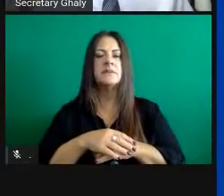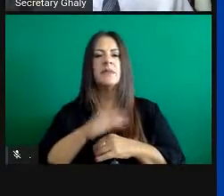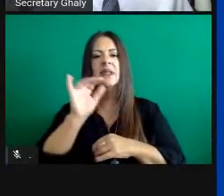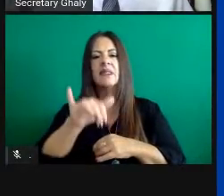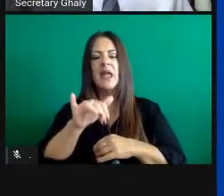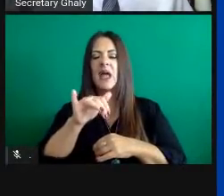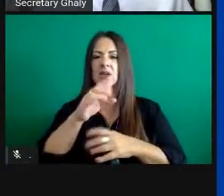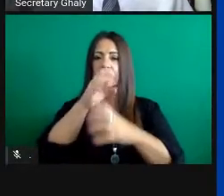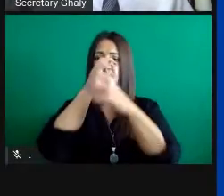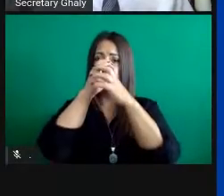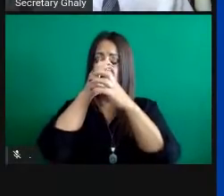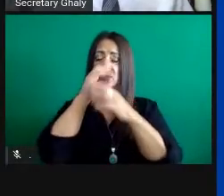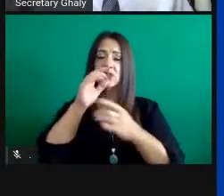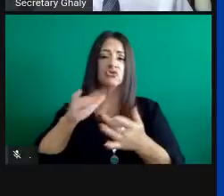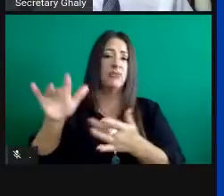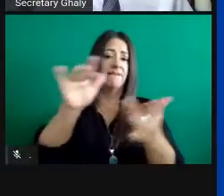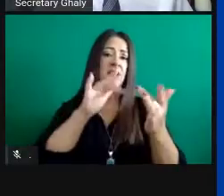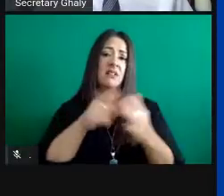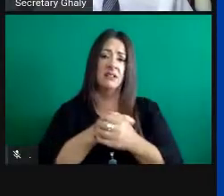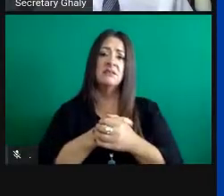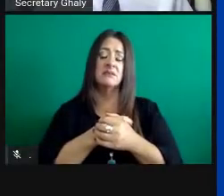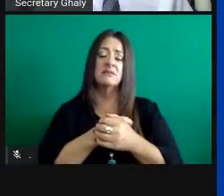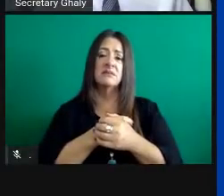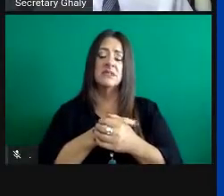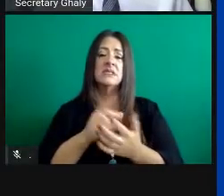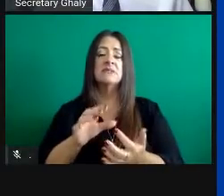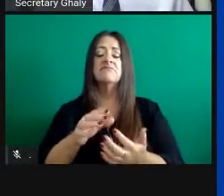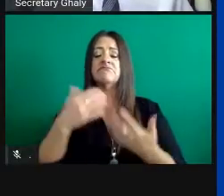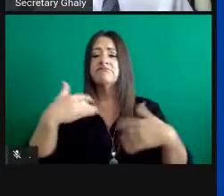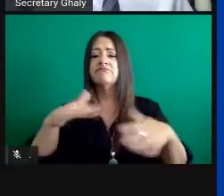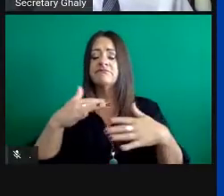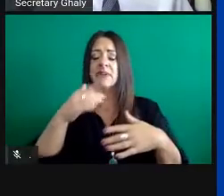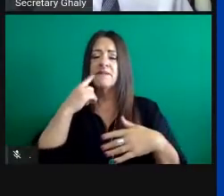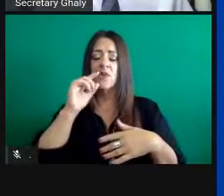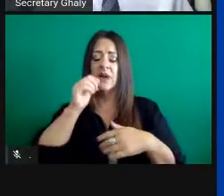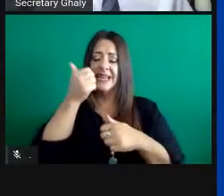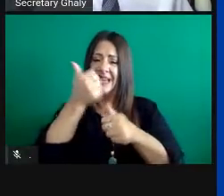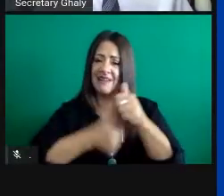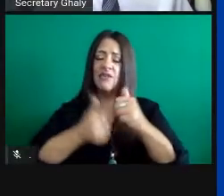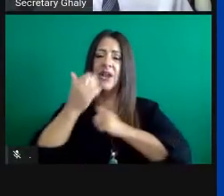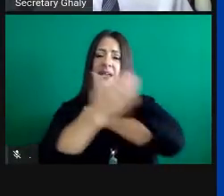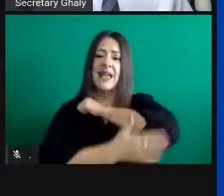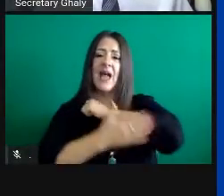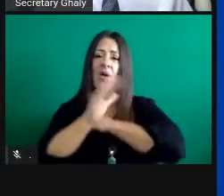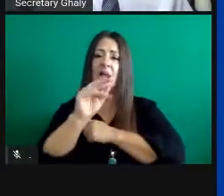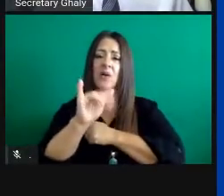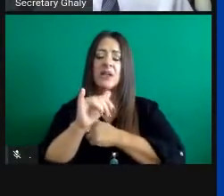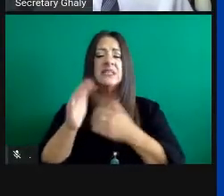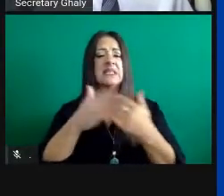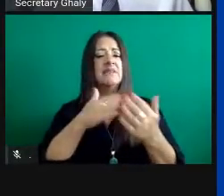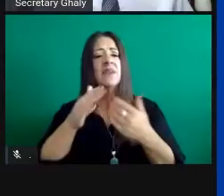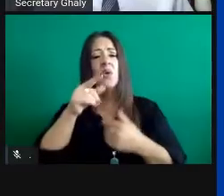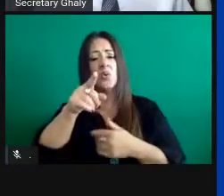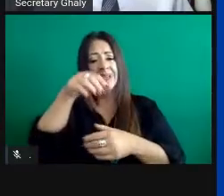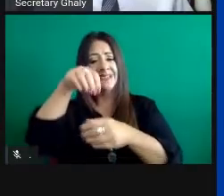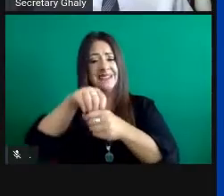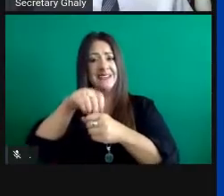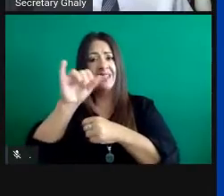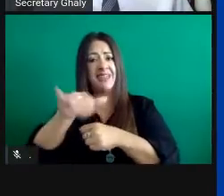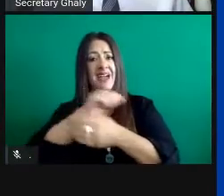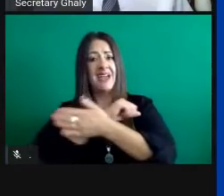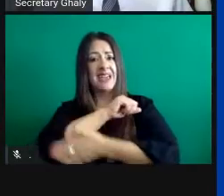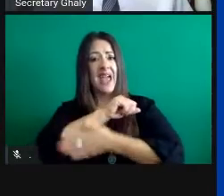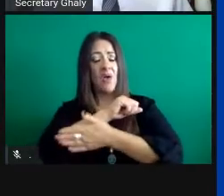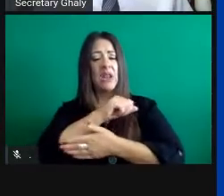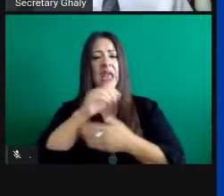significantly in those communities and counties affected by the regional stay-at-home order. But even if you're in a county or in a community